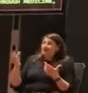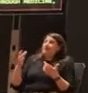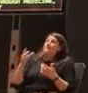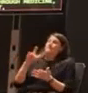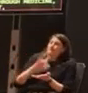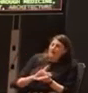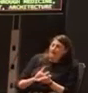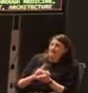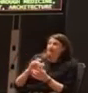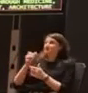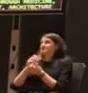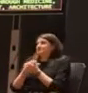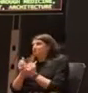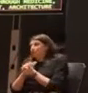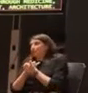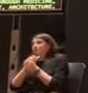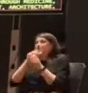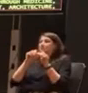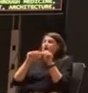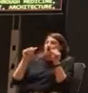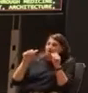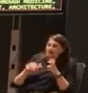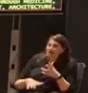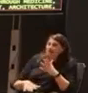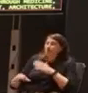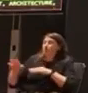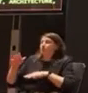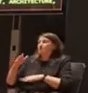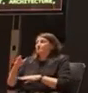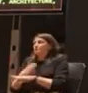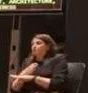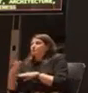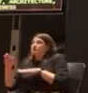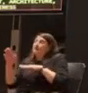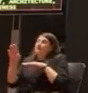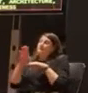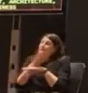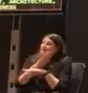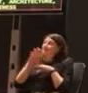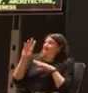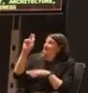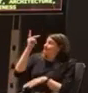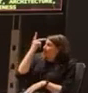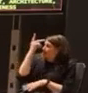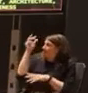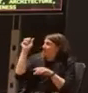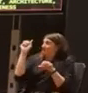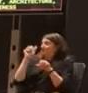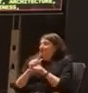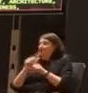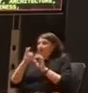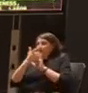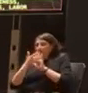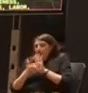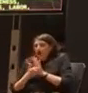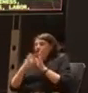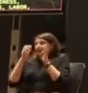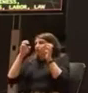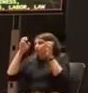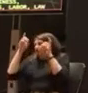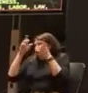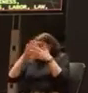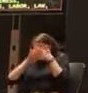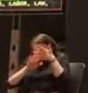architecture, music, business, politics, labor, law, and